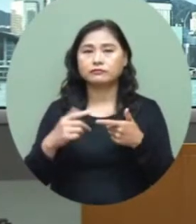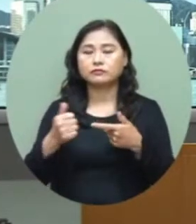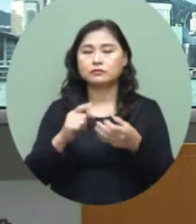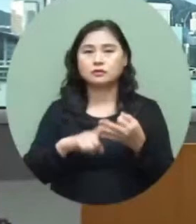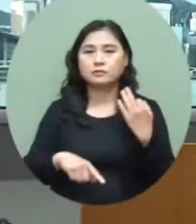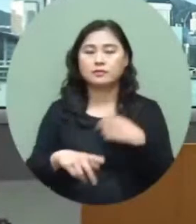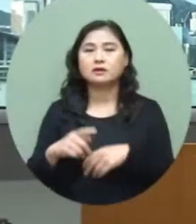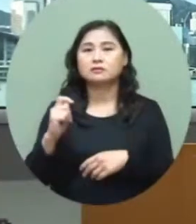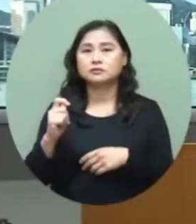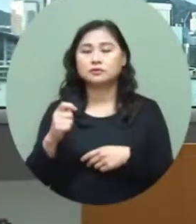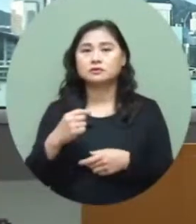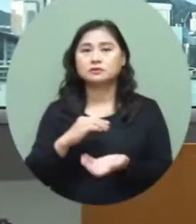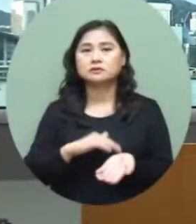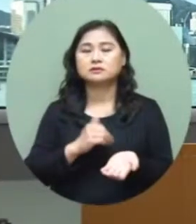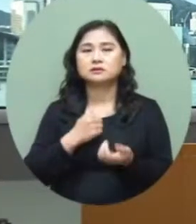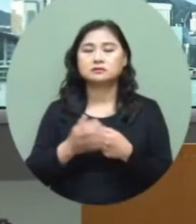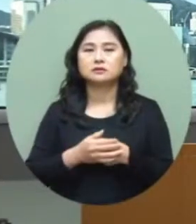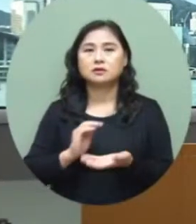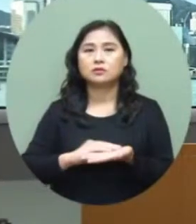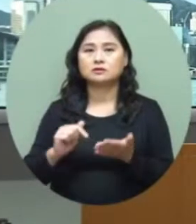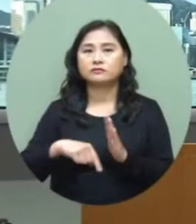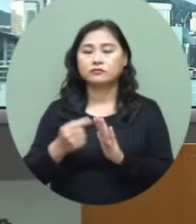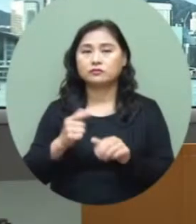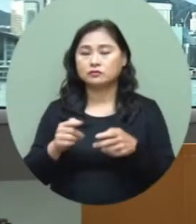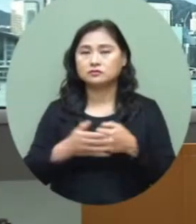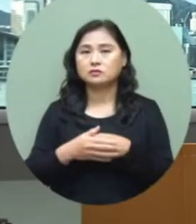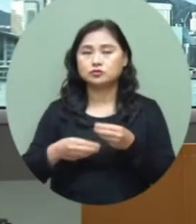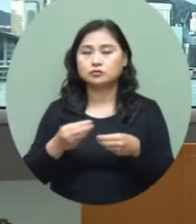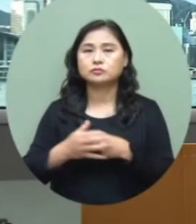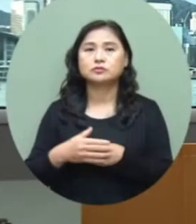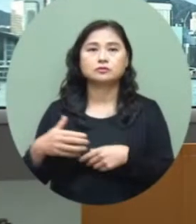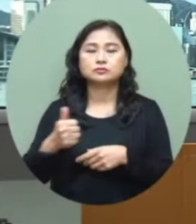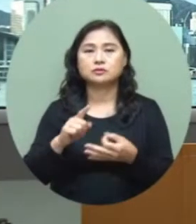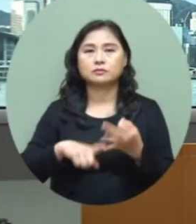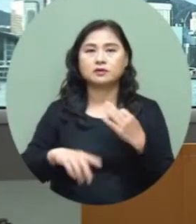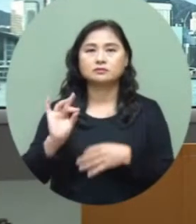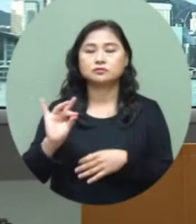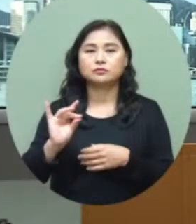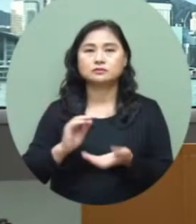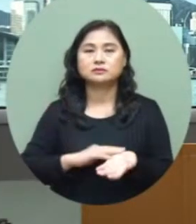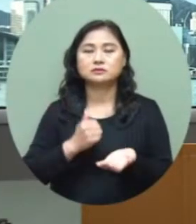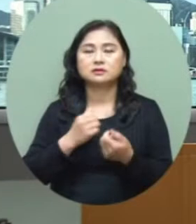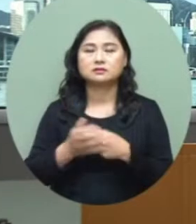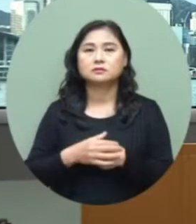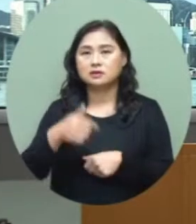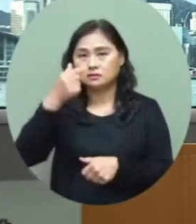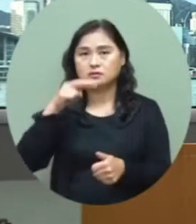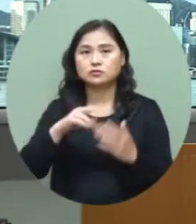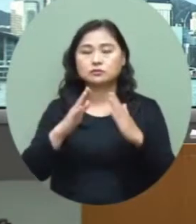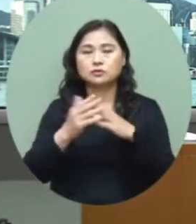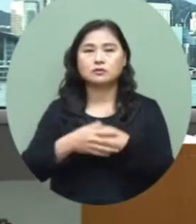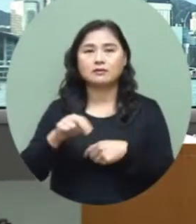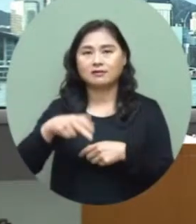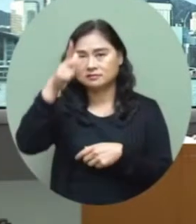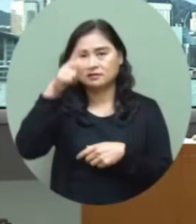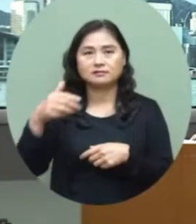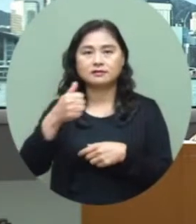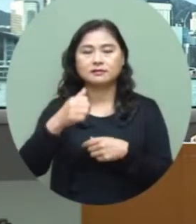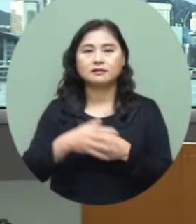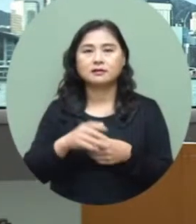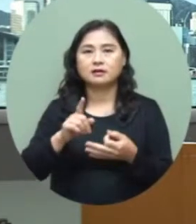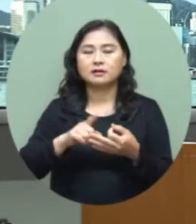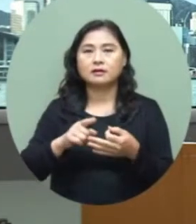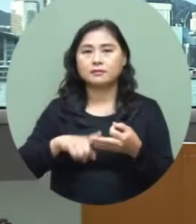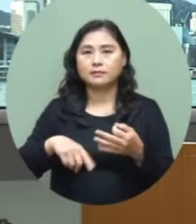Undersecretary for Food and Health, Dr. Choi Tak-yi, and from the Center for Health Protection, Head of Communicable Disease Branch, Dr.